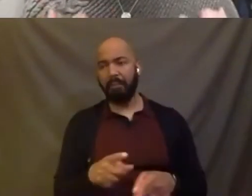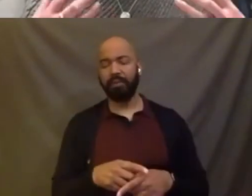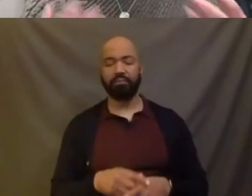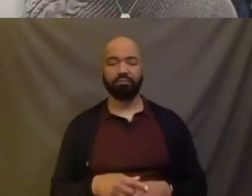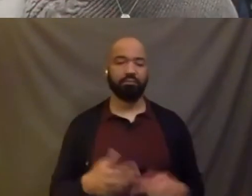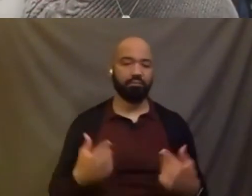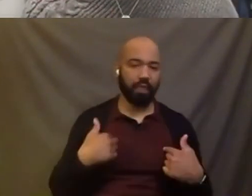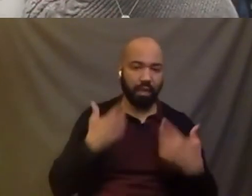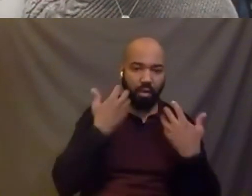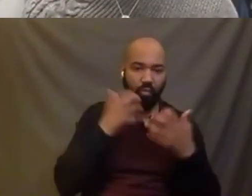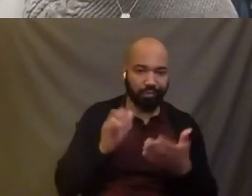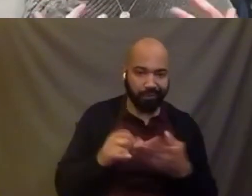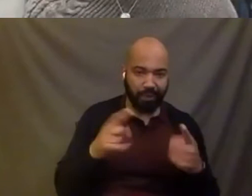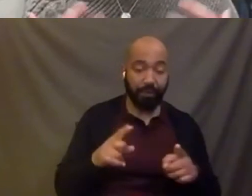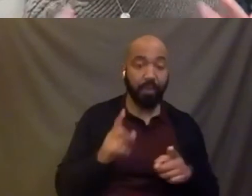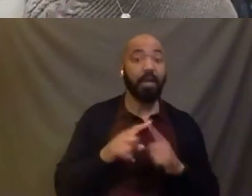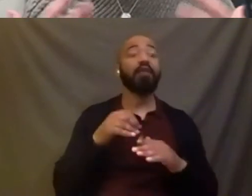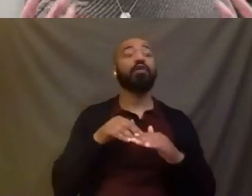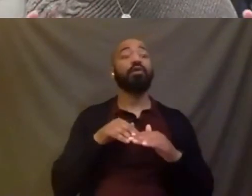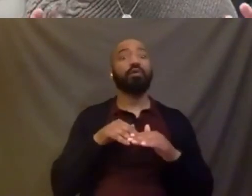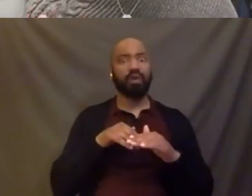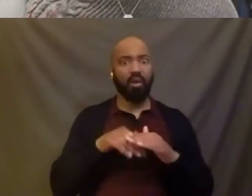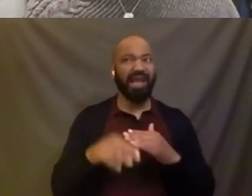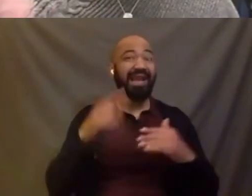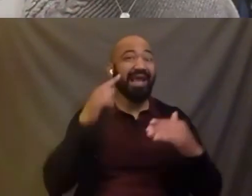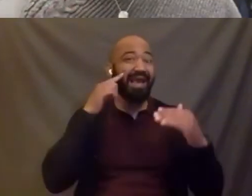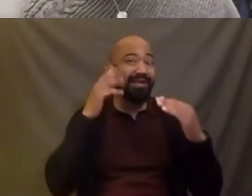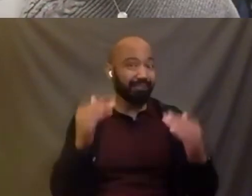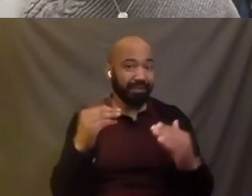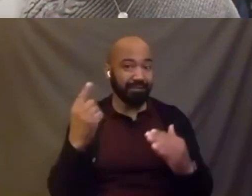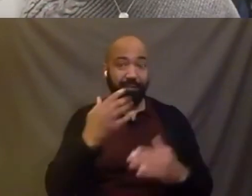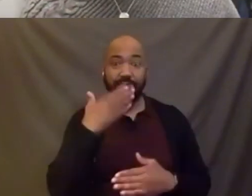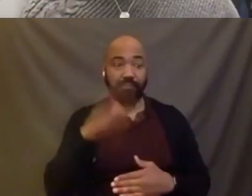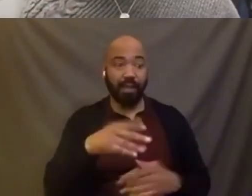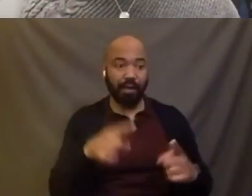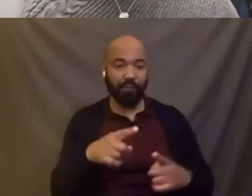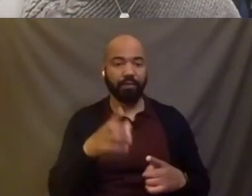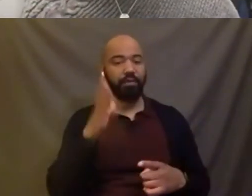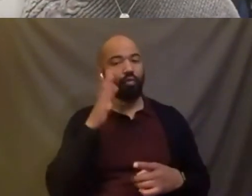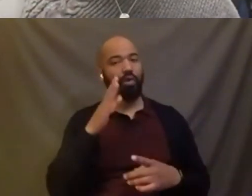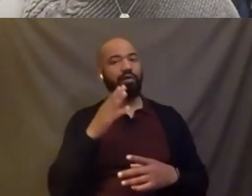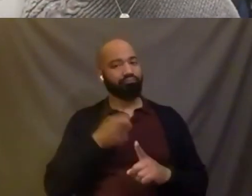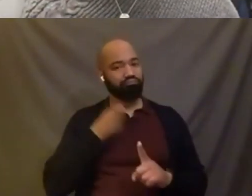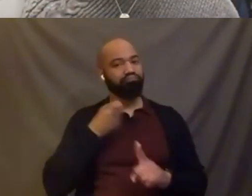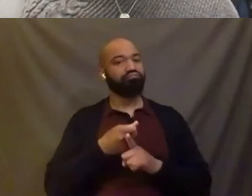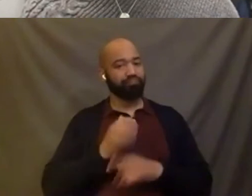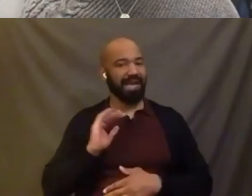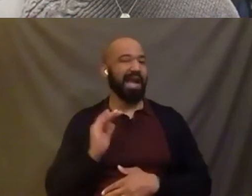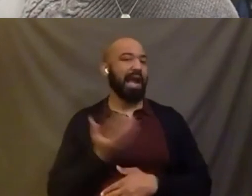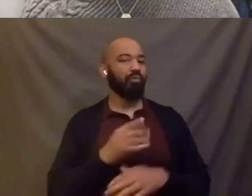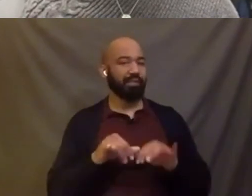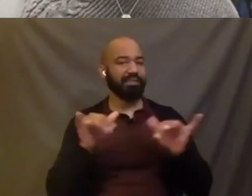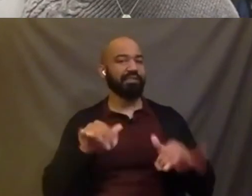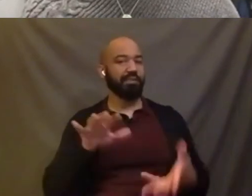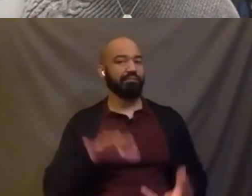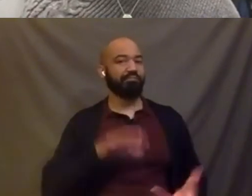in expecting something bad can really ramp up our system as well. So, Lori, I'm not sure, but that's a really great